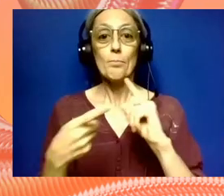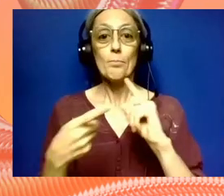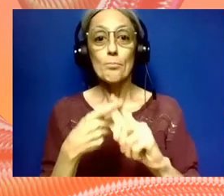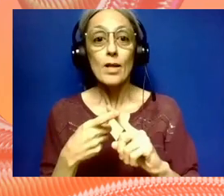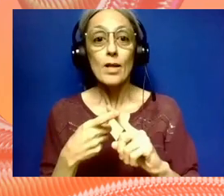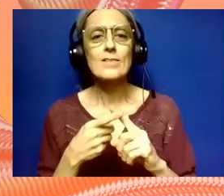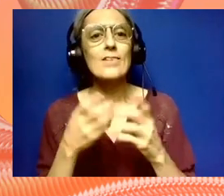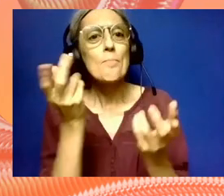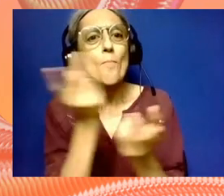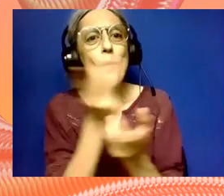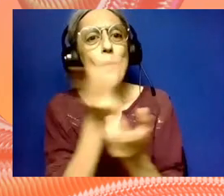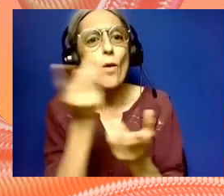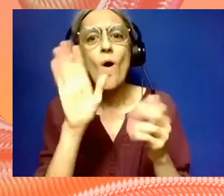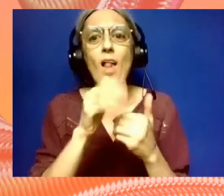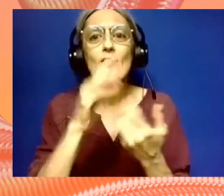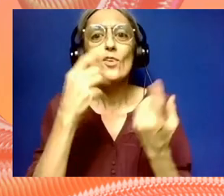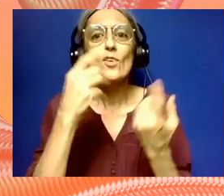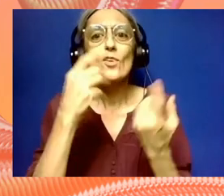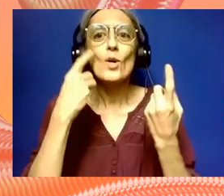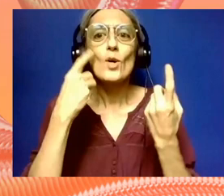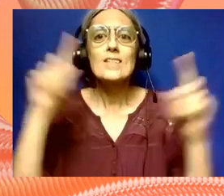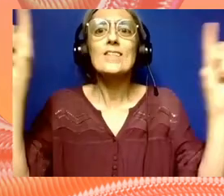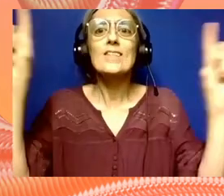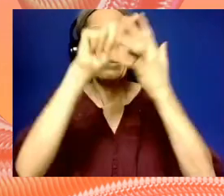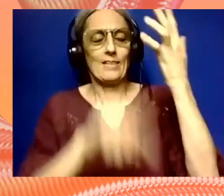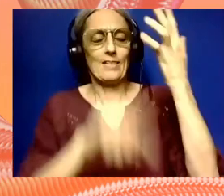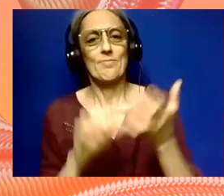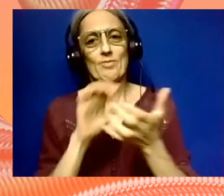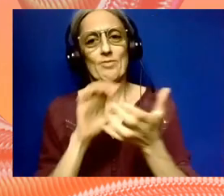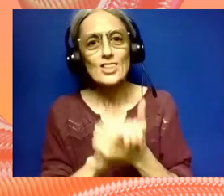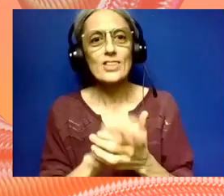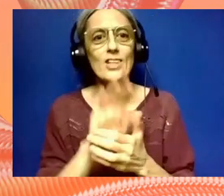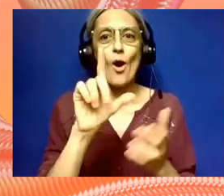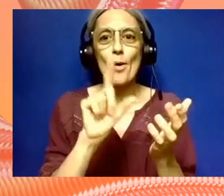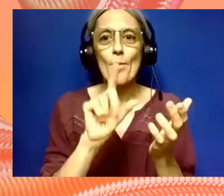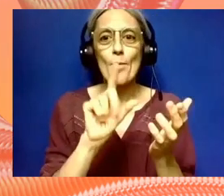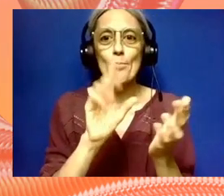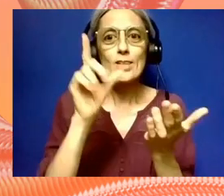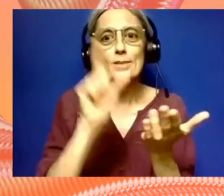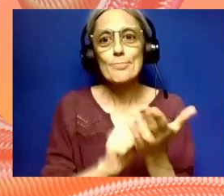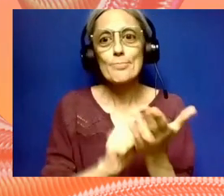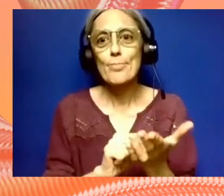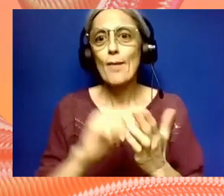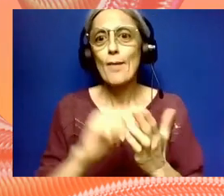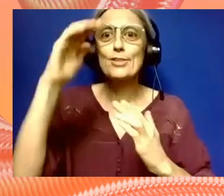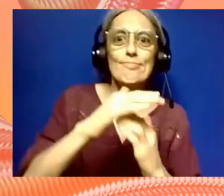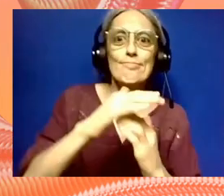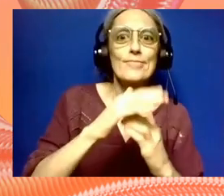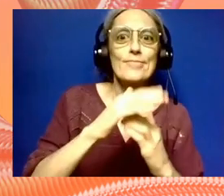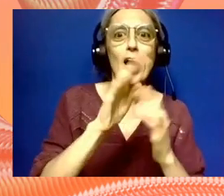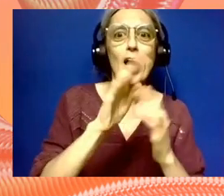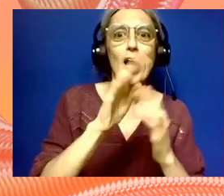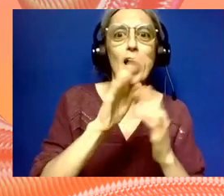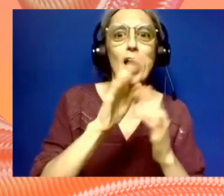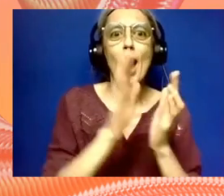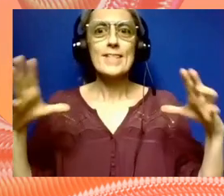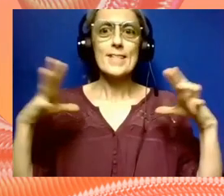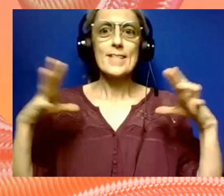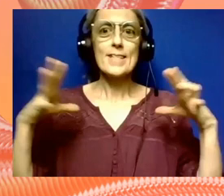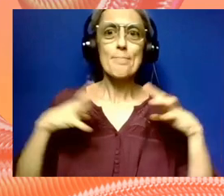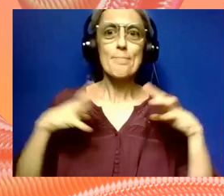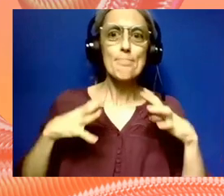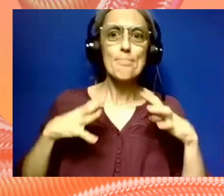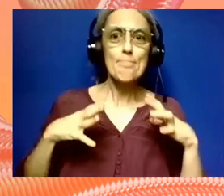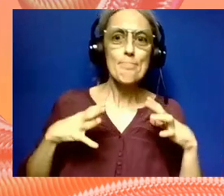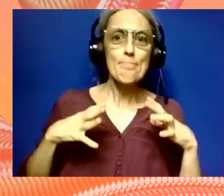your accomplishments and best-selling books and sabbaticals and all of the things that you put